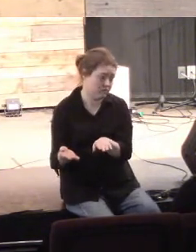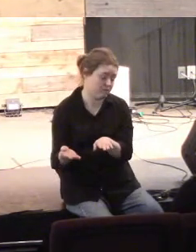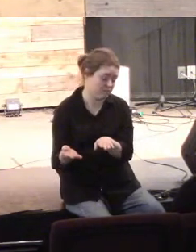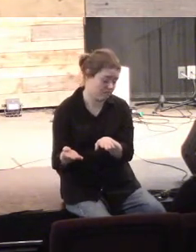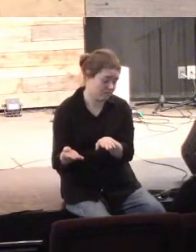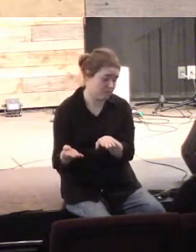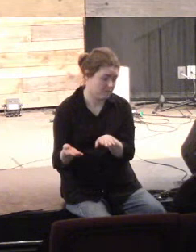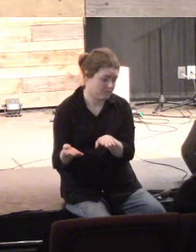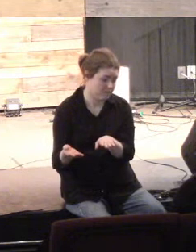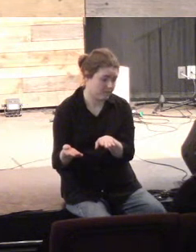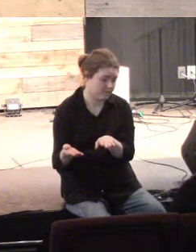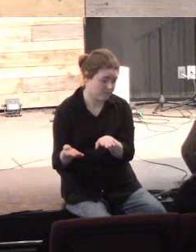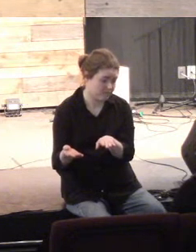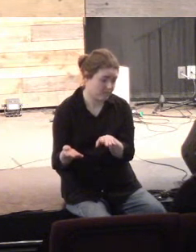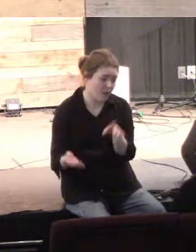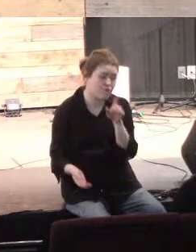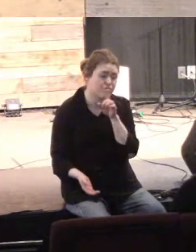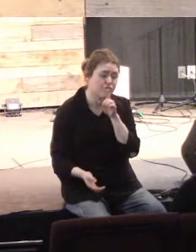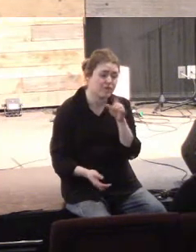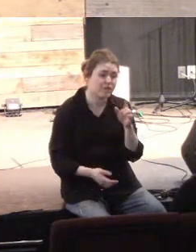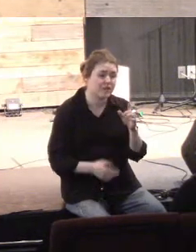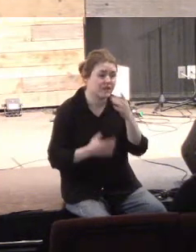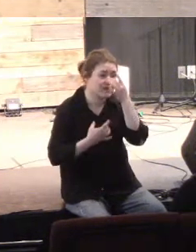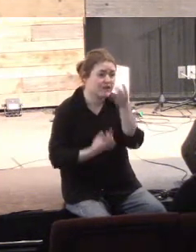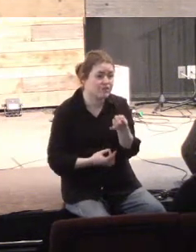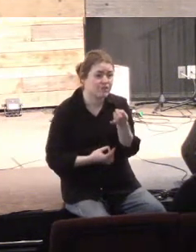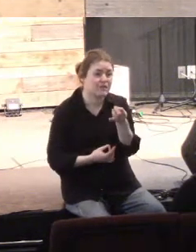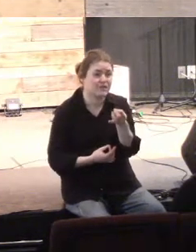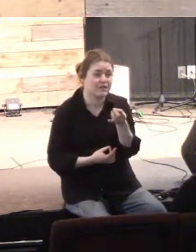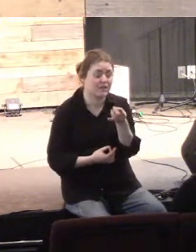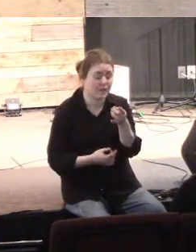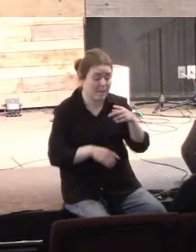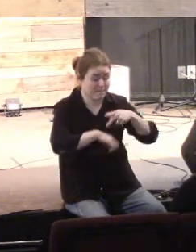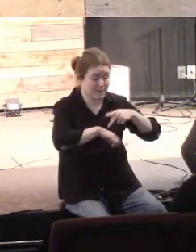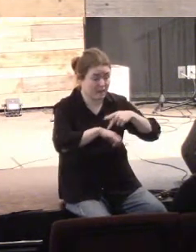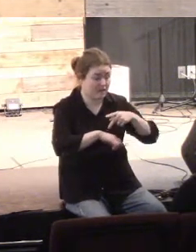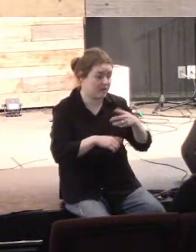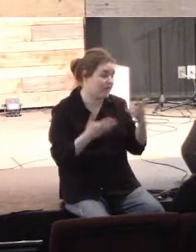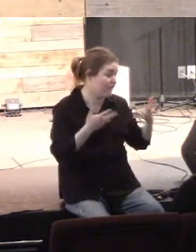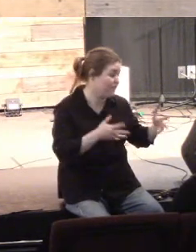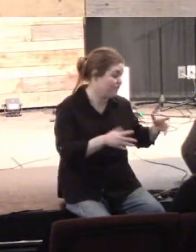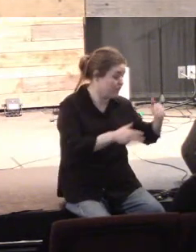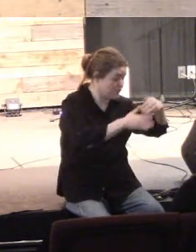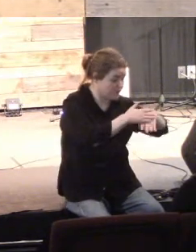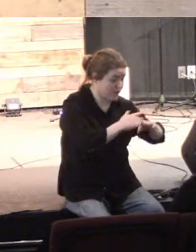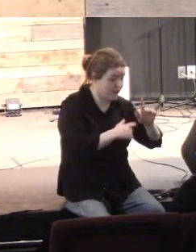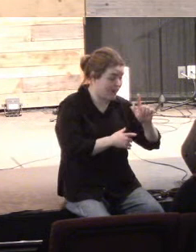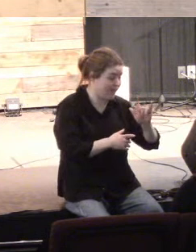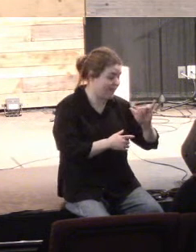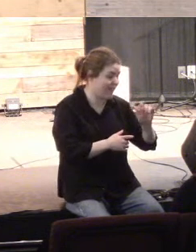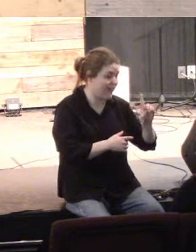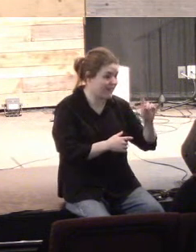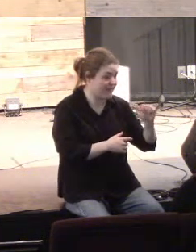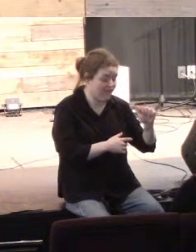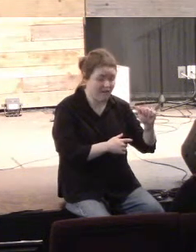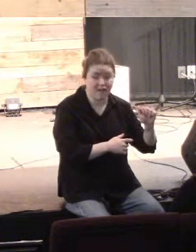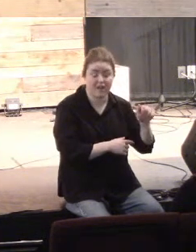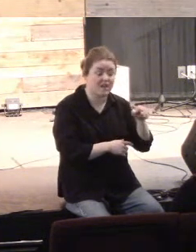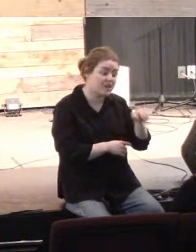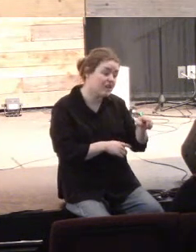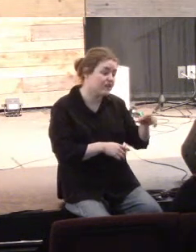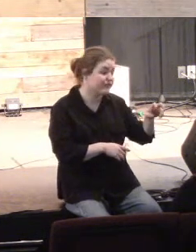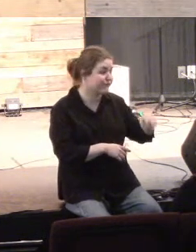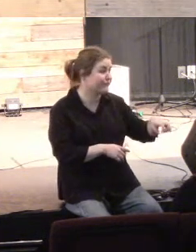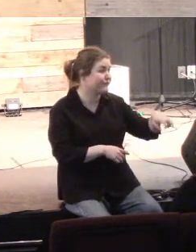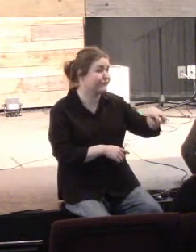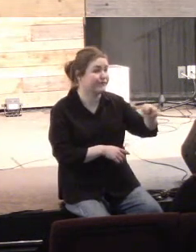Now here's what's really interesting. As Peter, he's already in Lydda and he's sort of traveling along here and he's probably